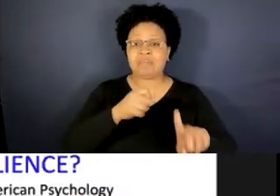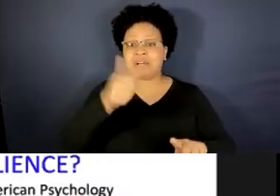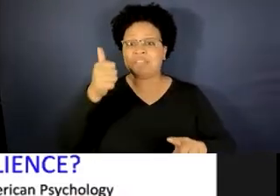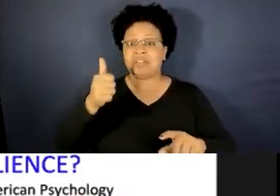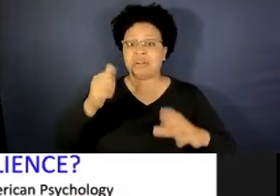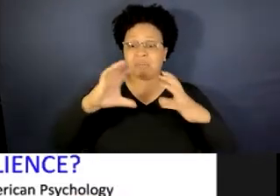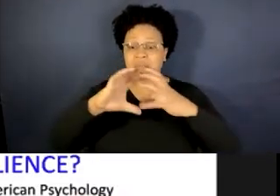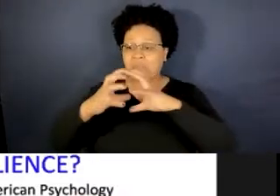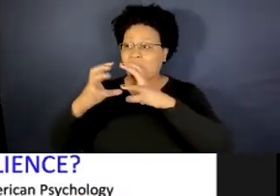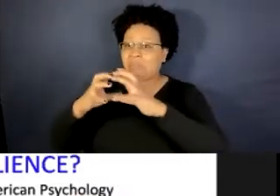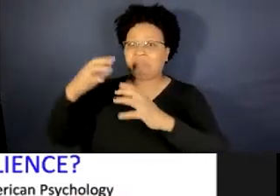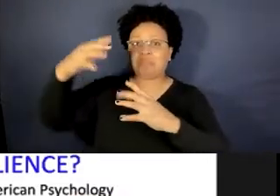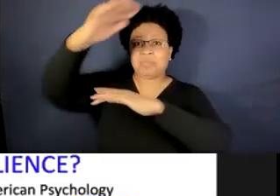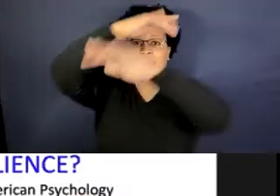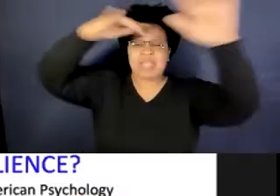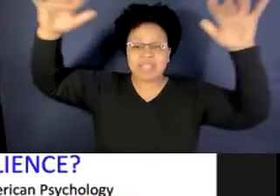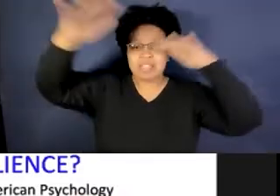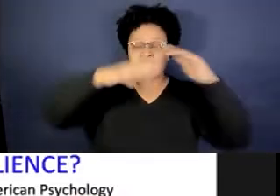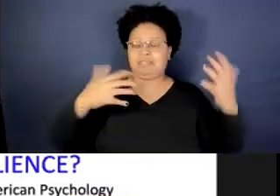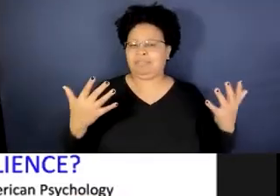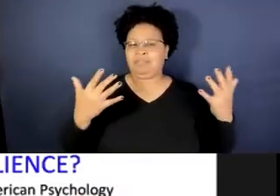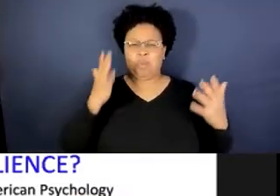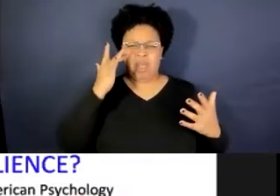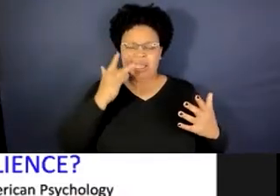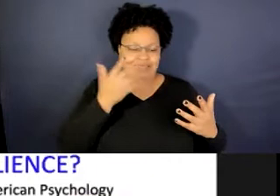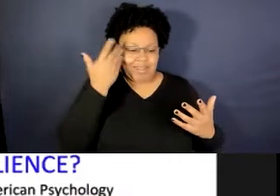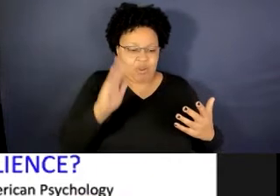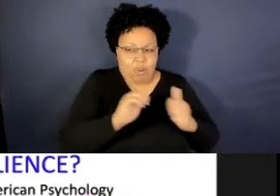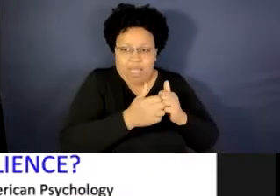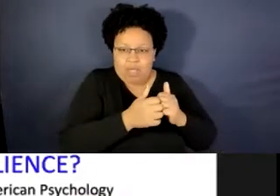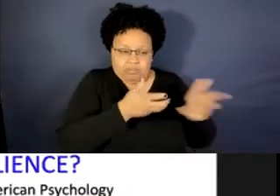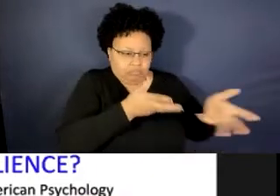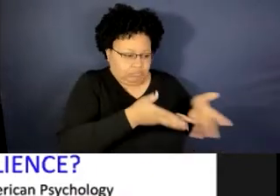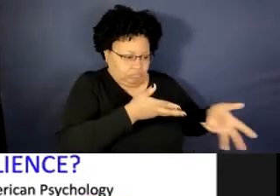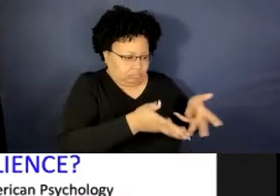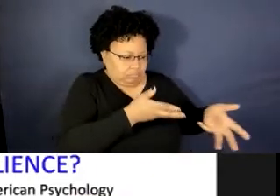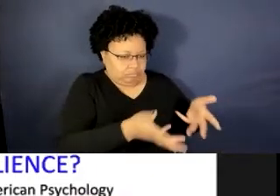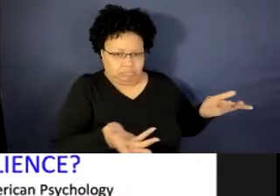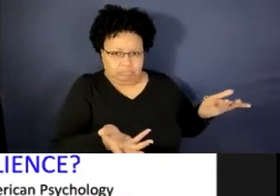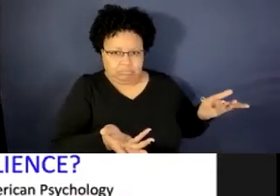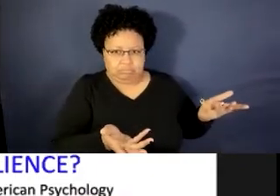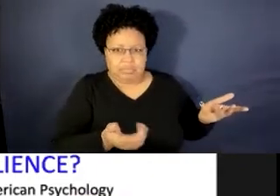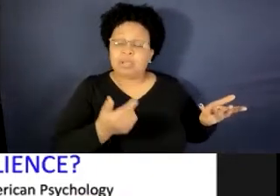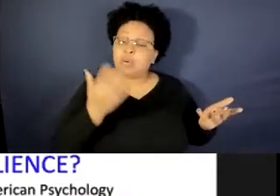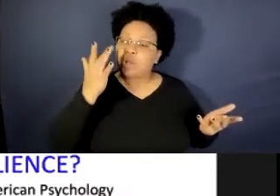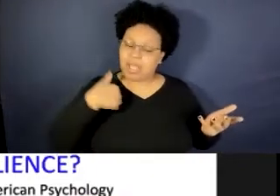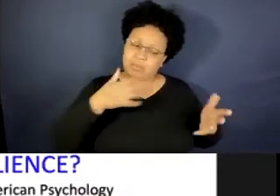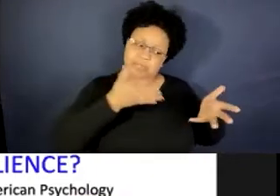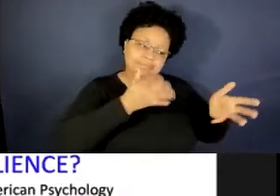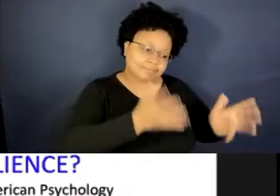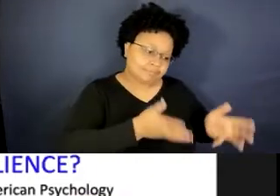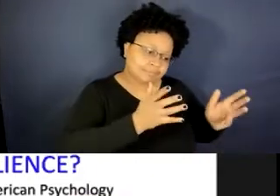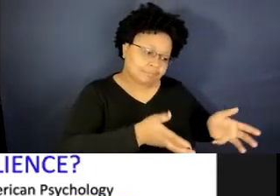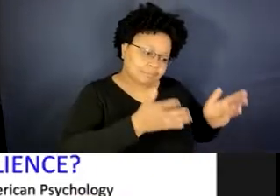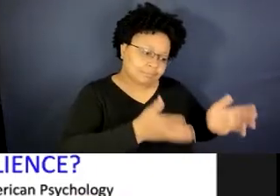nobody knew how to talk to. And I knew that when I talked with them and the children would calm down and I would talk about